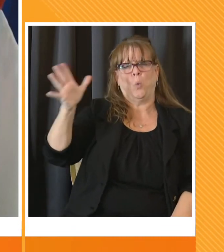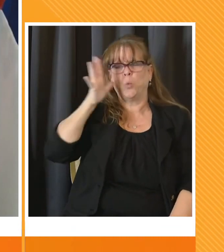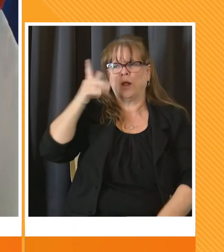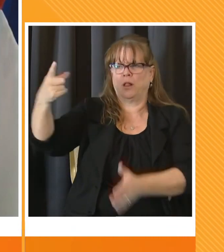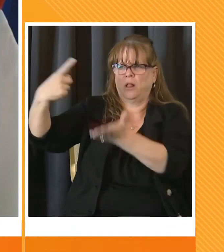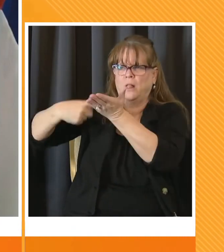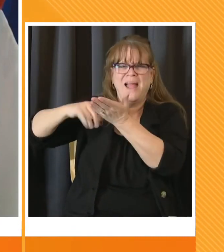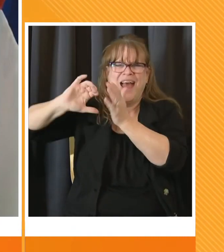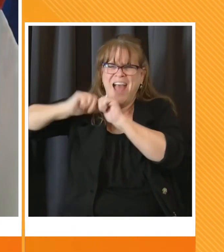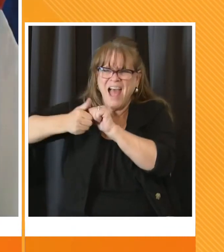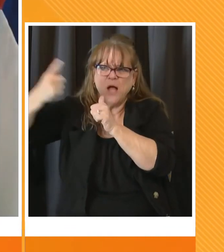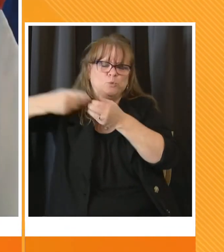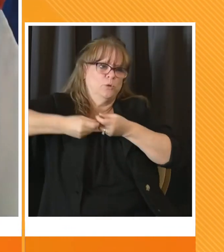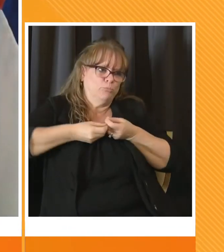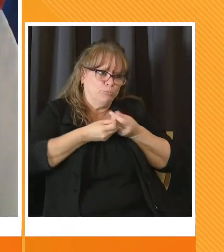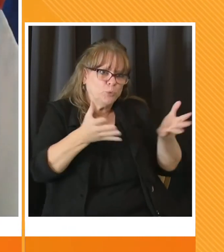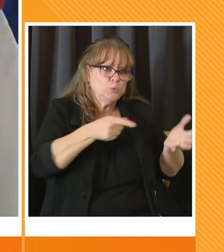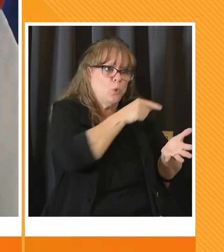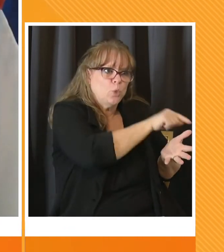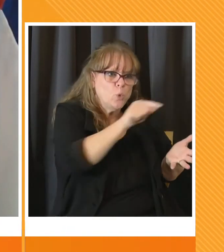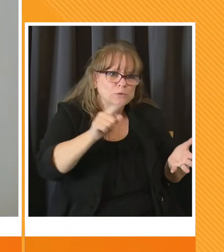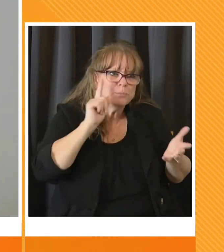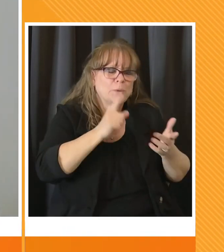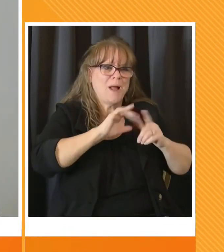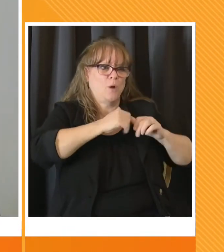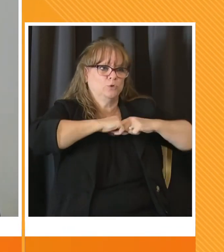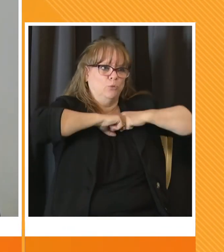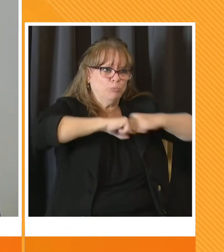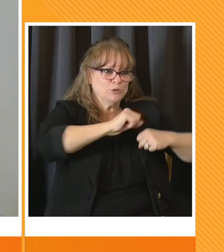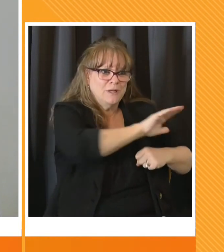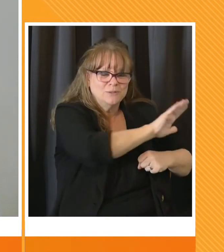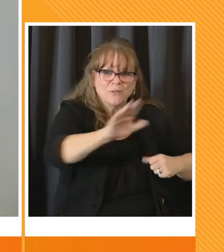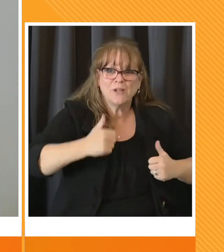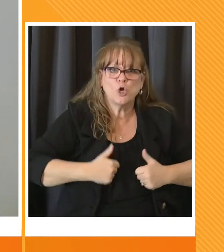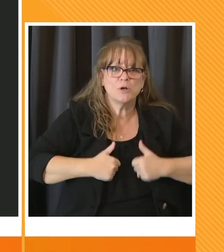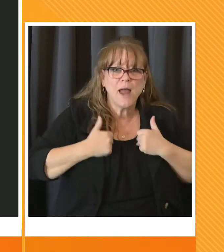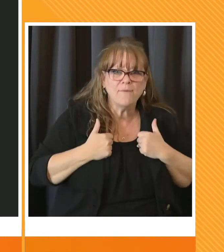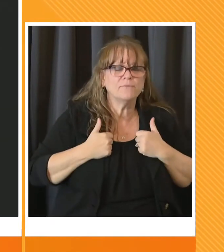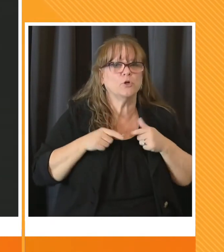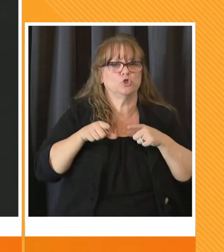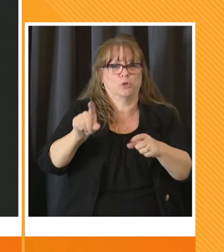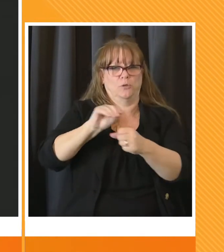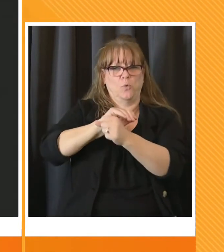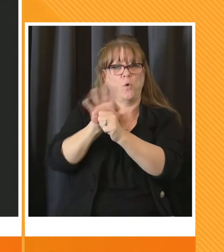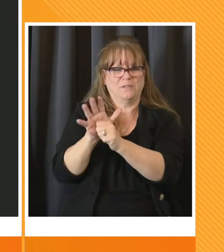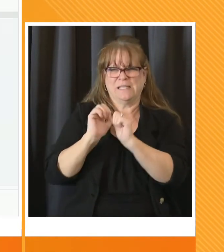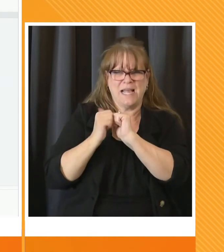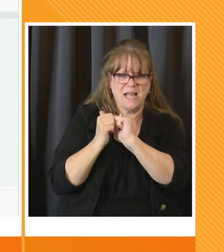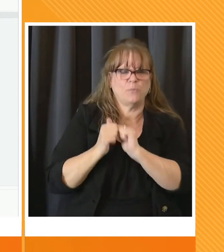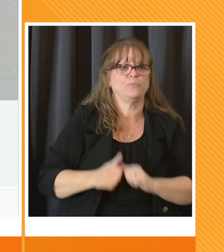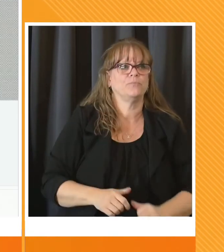Scott? Thank you, Governor. And I just want to make sure that we have the slide deck up and ready to go.